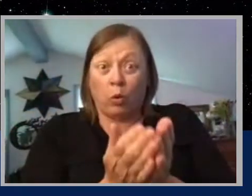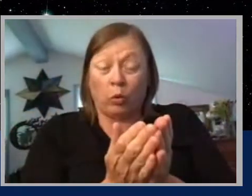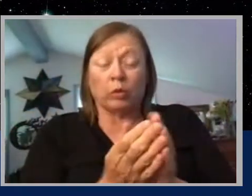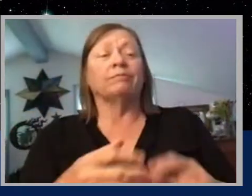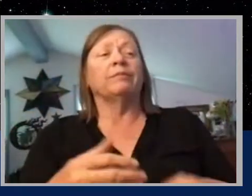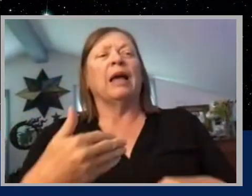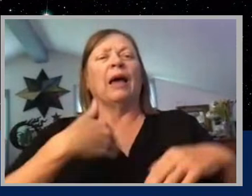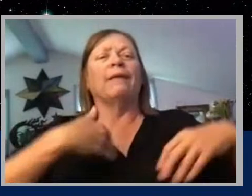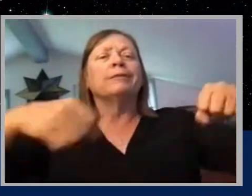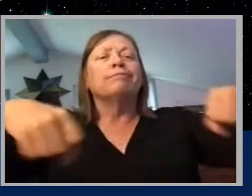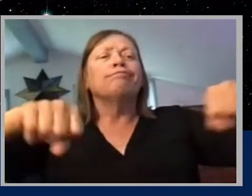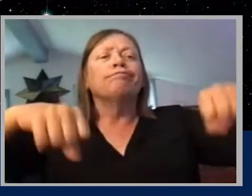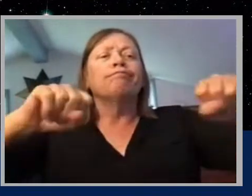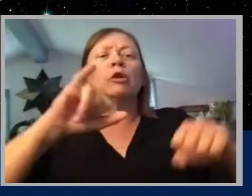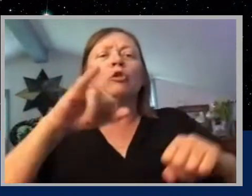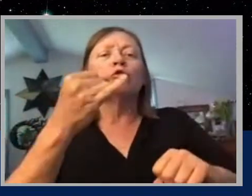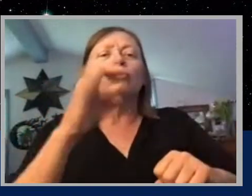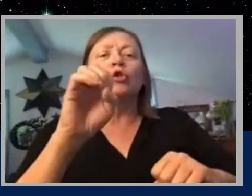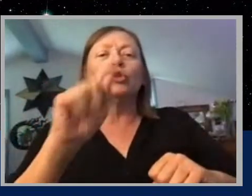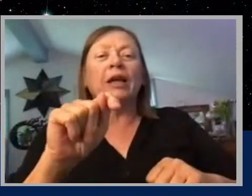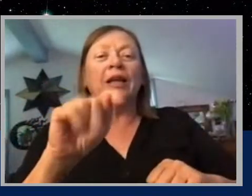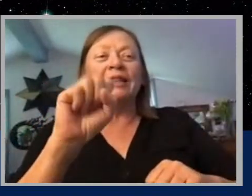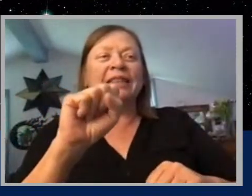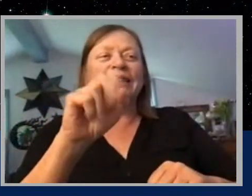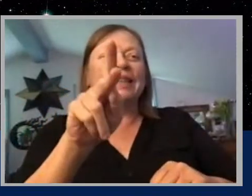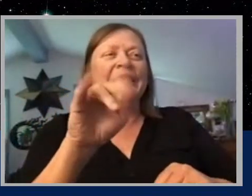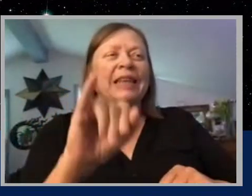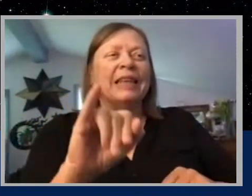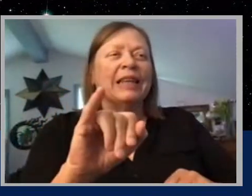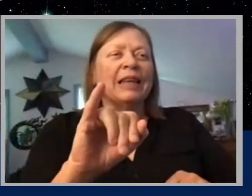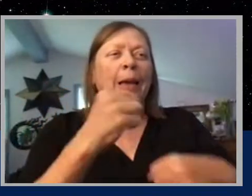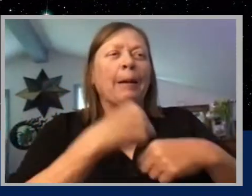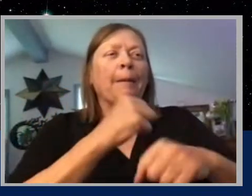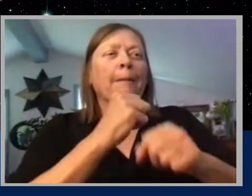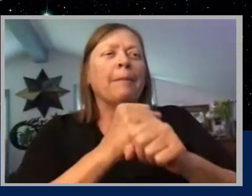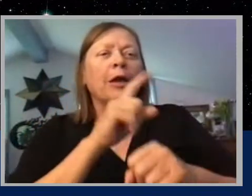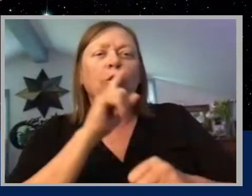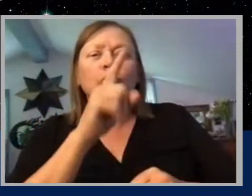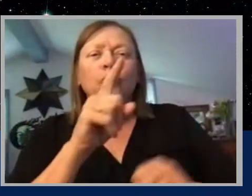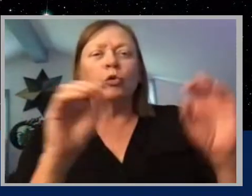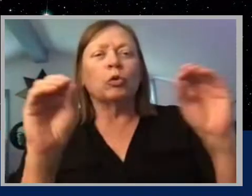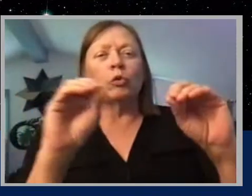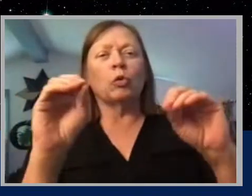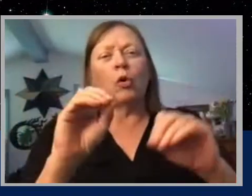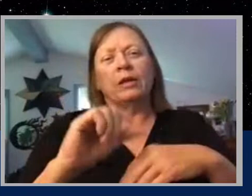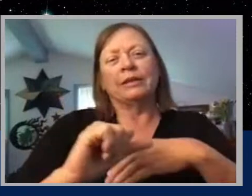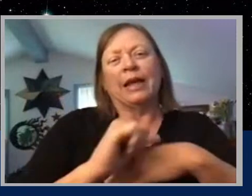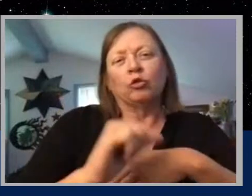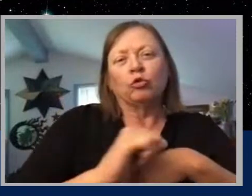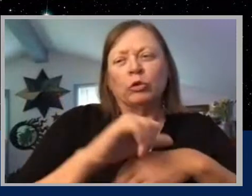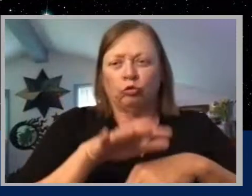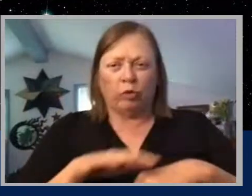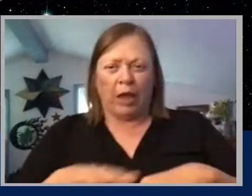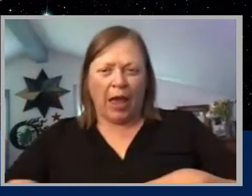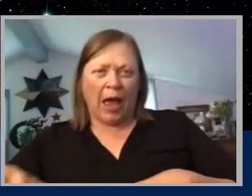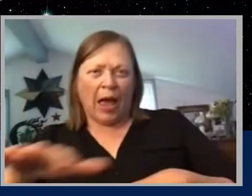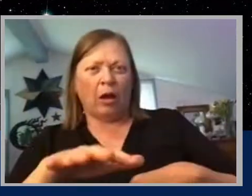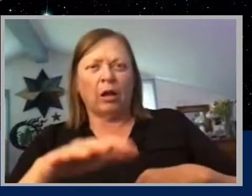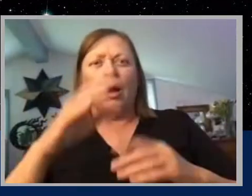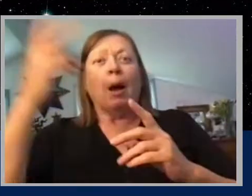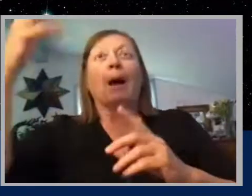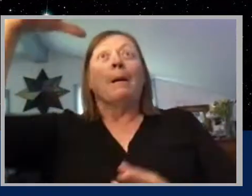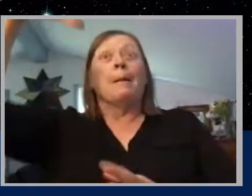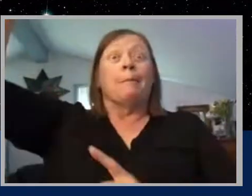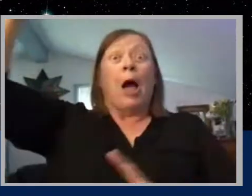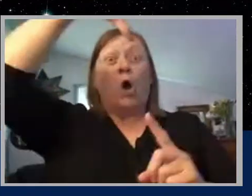vehicle when it first comes back, make sure there's no hazards around it, pick up all of our main parachutes and drogue parachutes to really